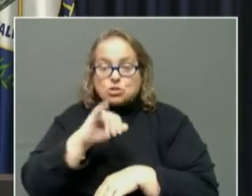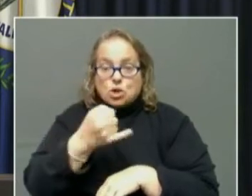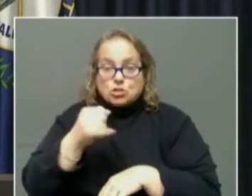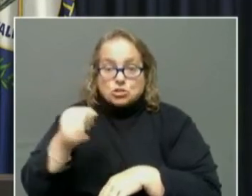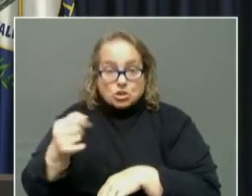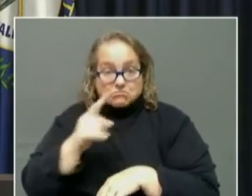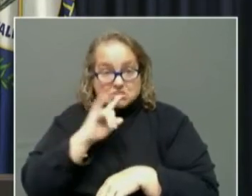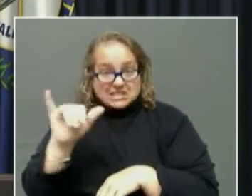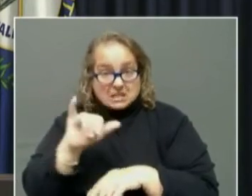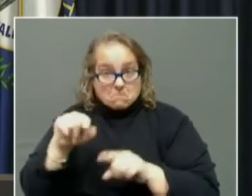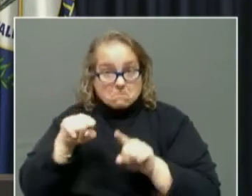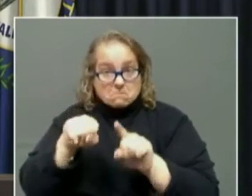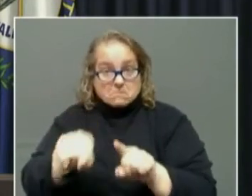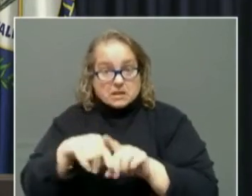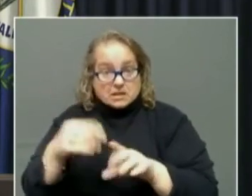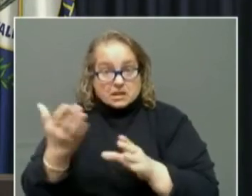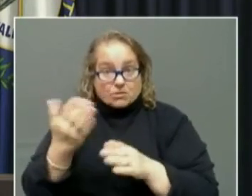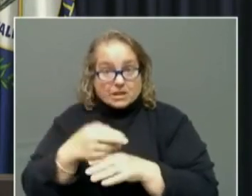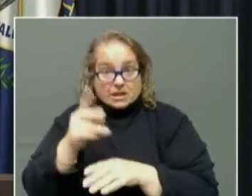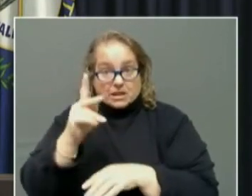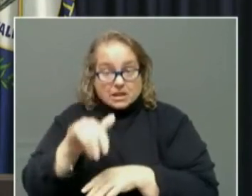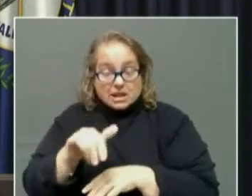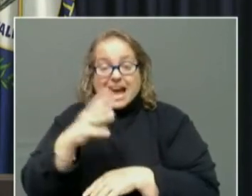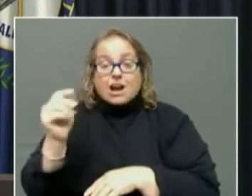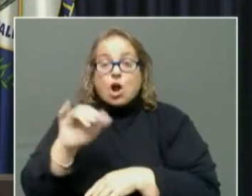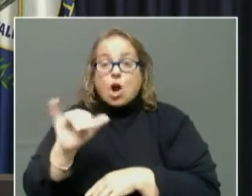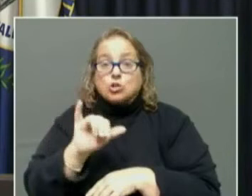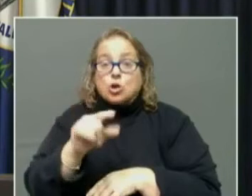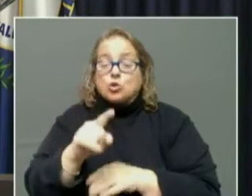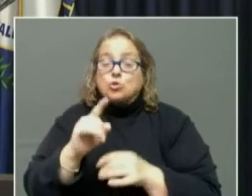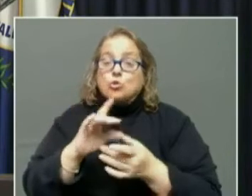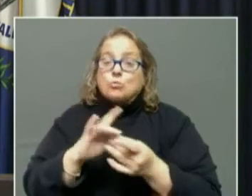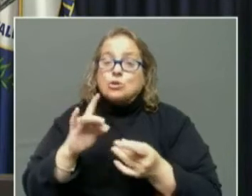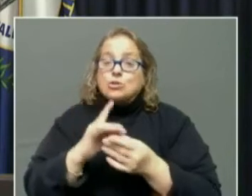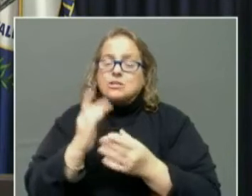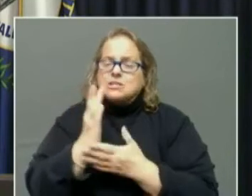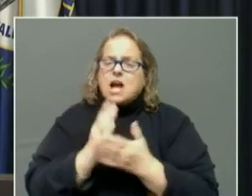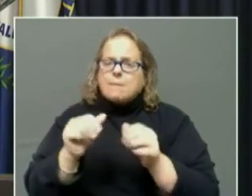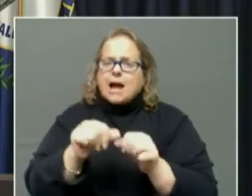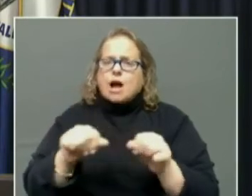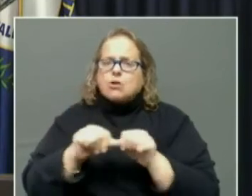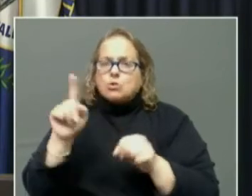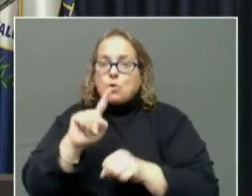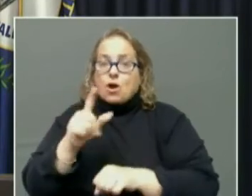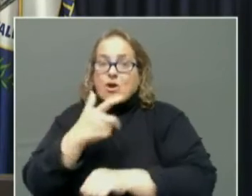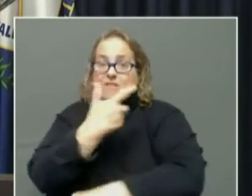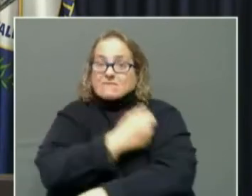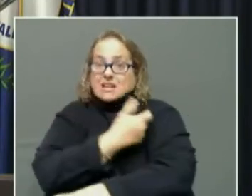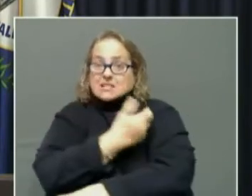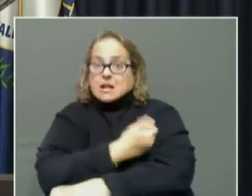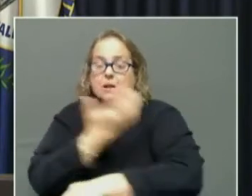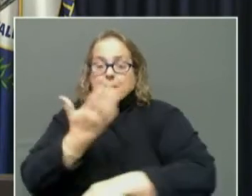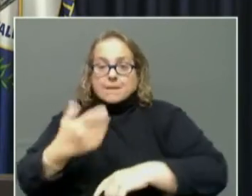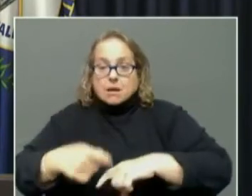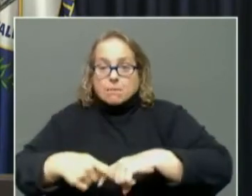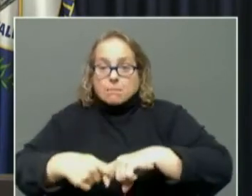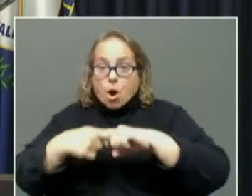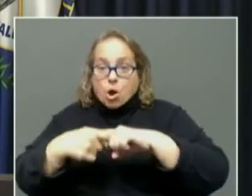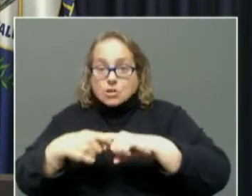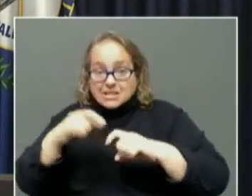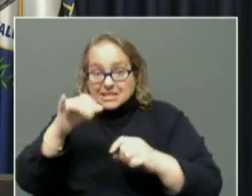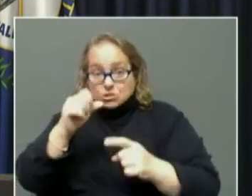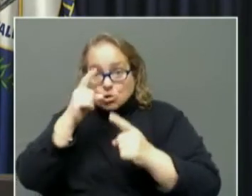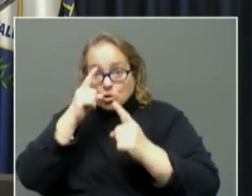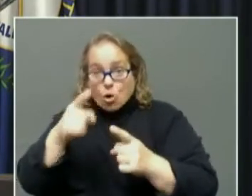lines in Kentucky? And also, you mentioned some of the areas where vaccinations may be paused. Is the goal to